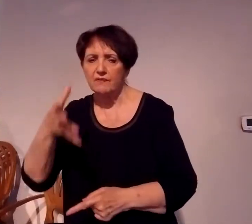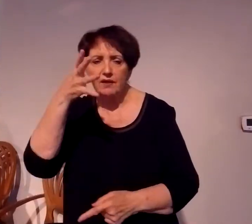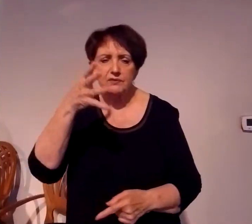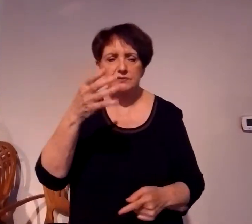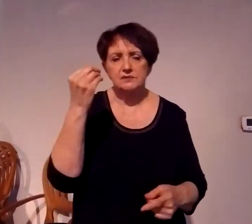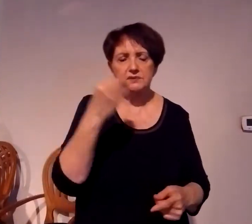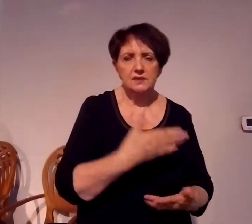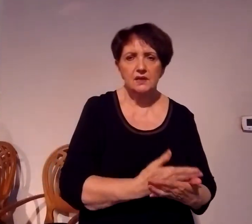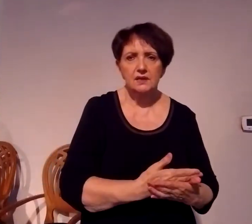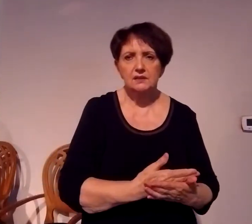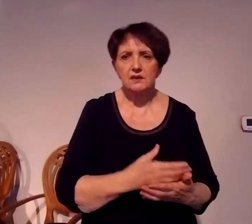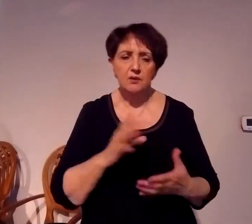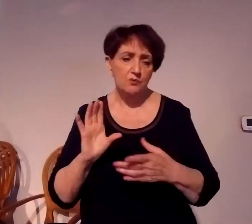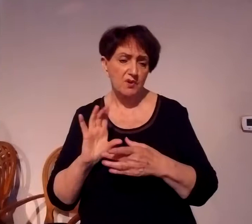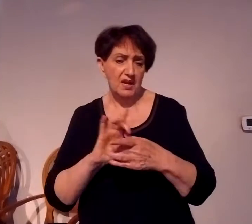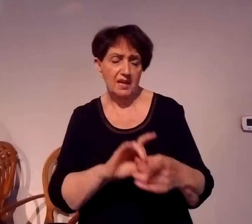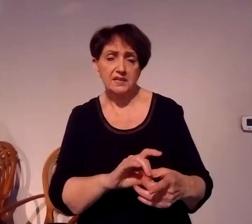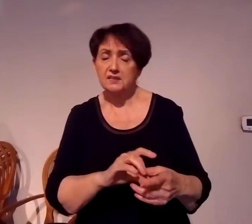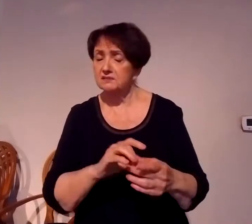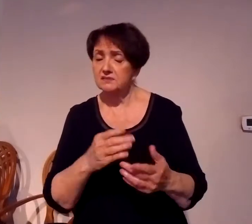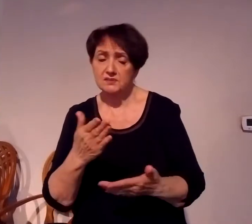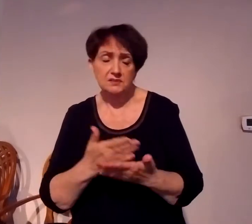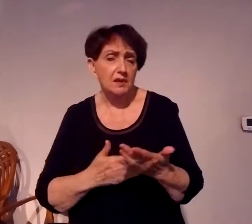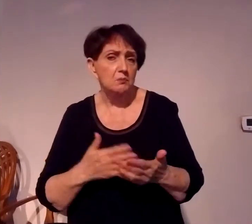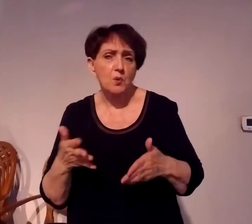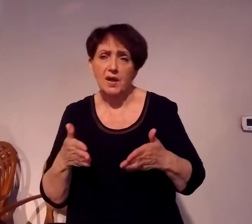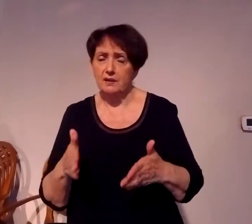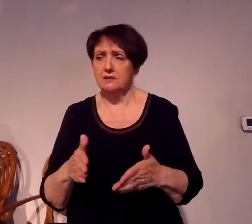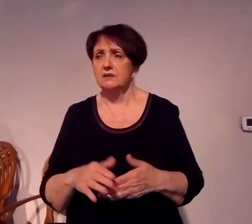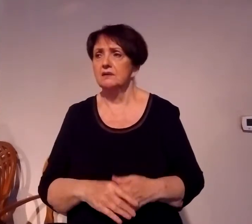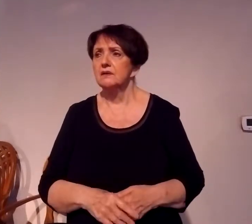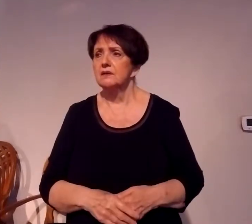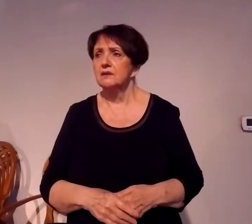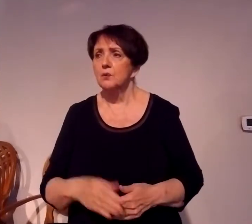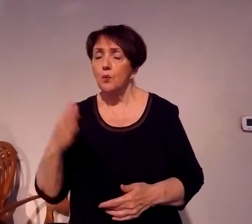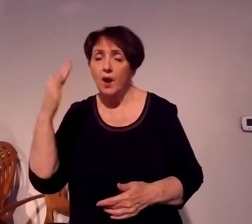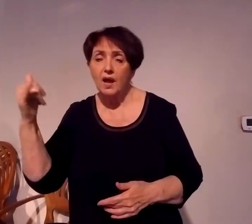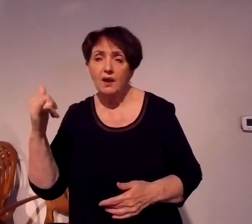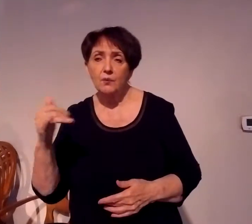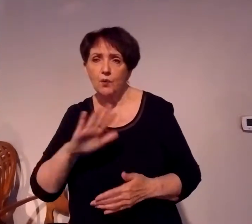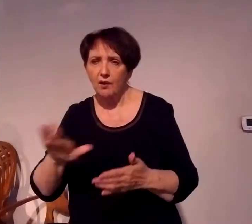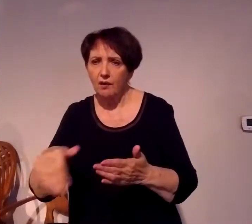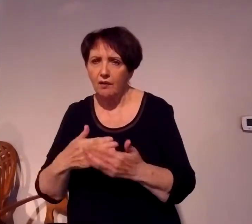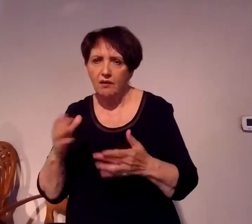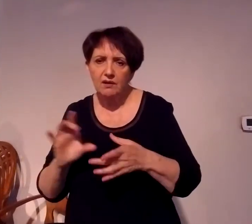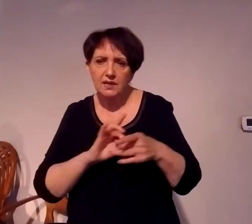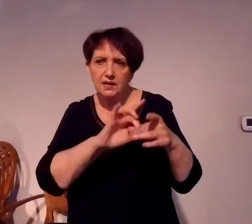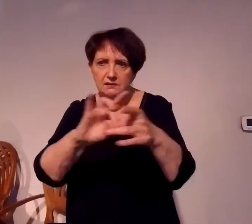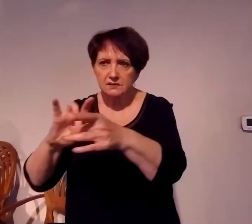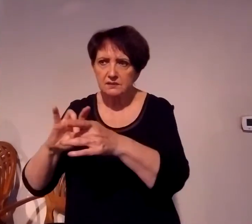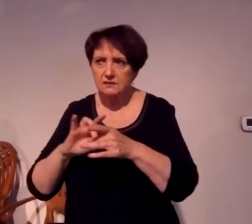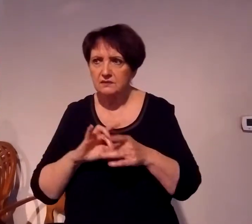related in some way, because we are all connected.